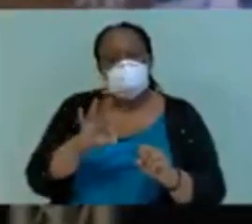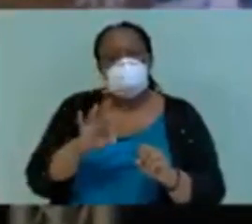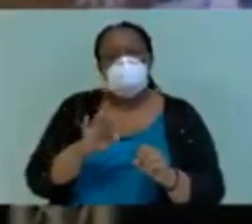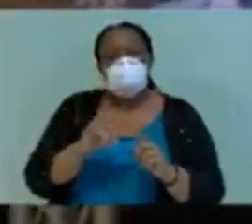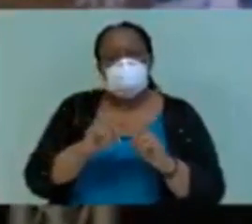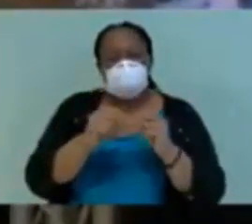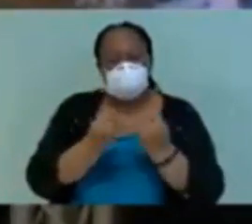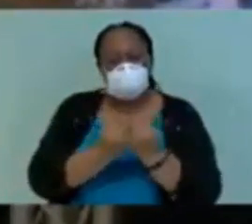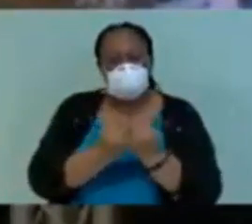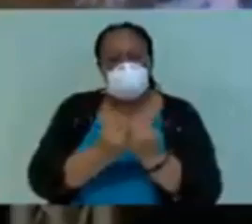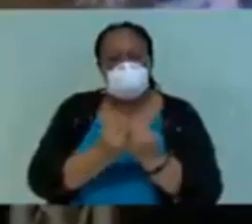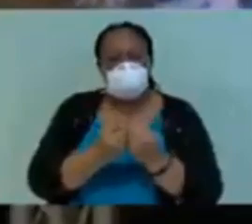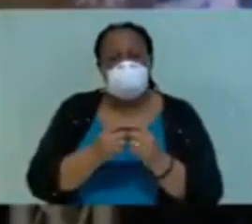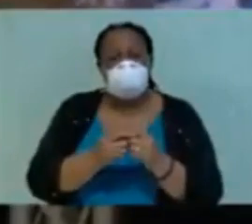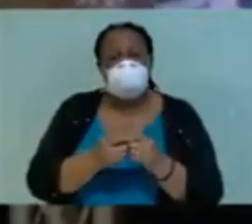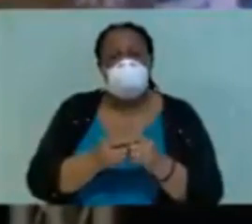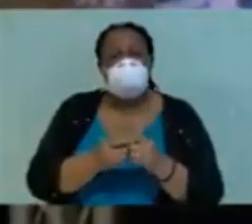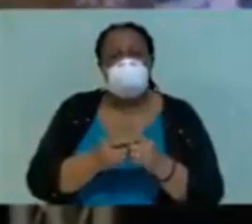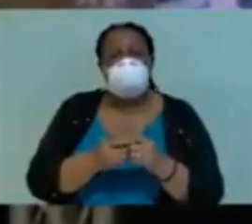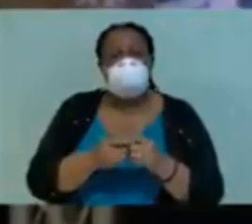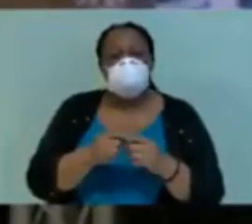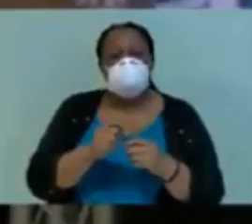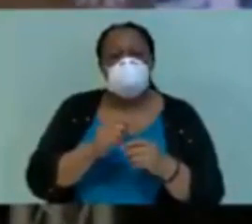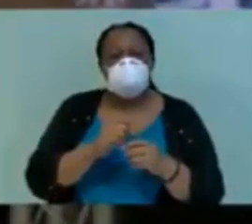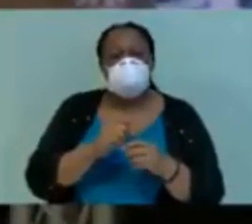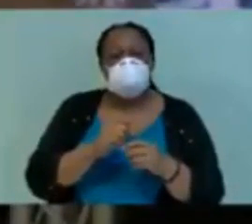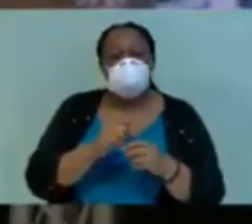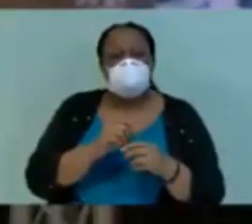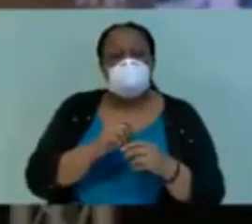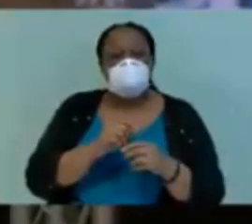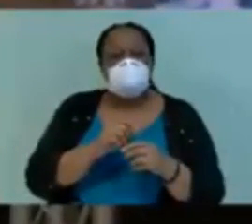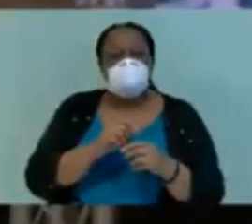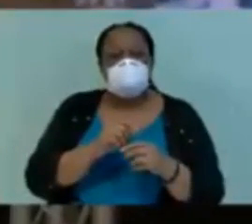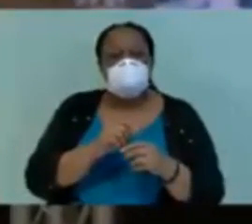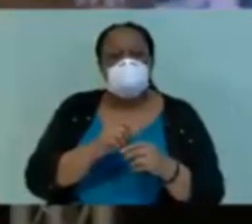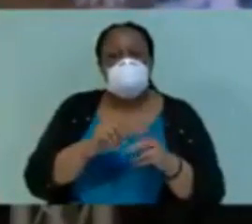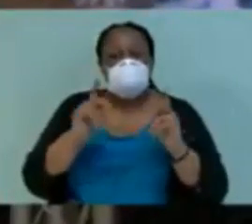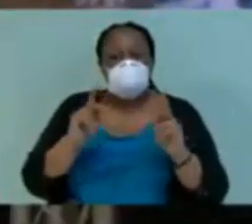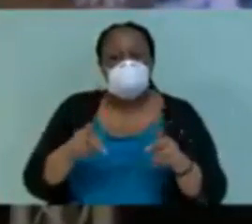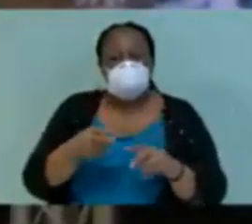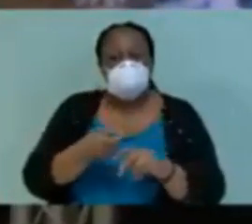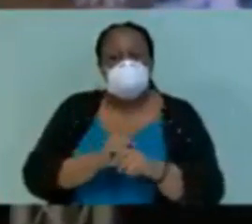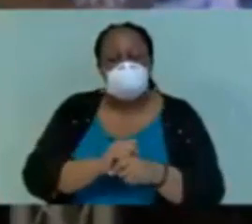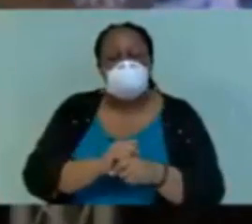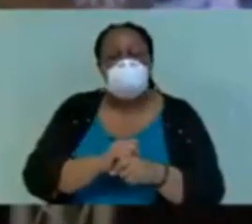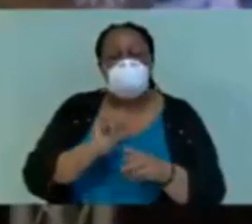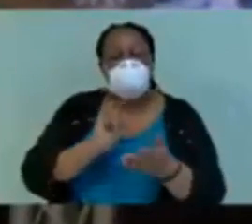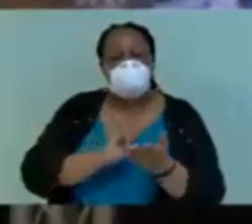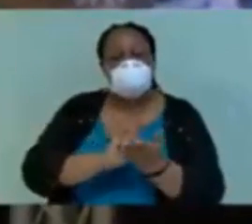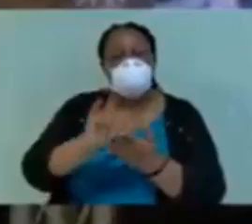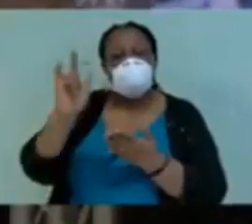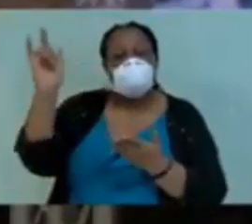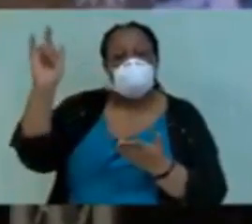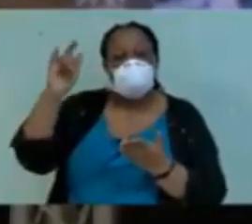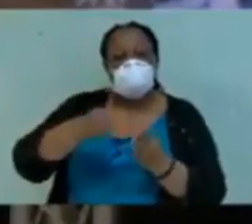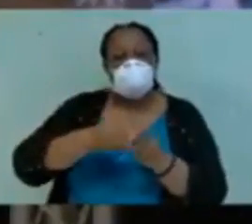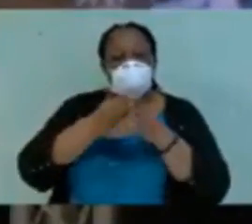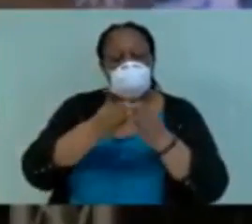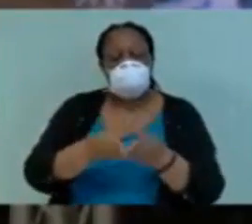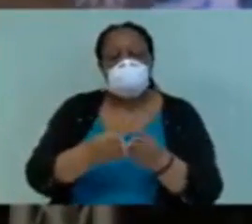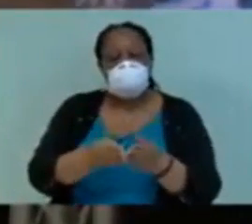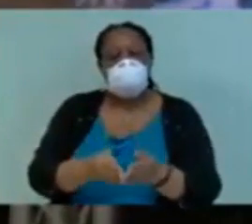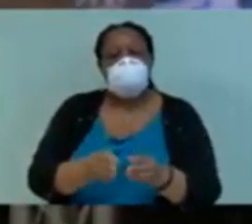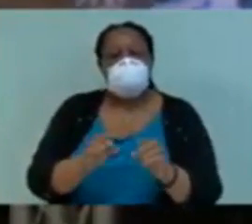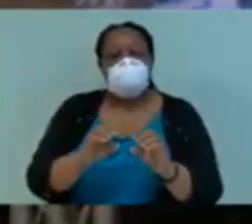of our presenters for today, Mr. Don James, the CEO of SCASPA, Mr. Jomo Williams, General Manager